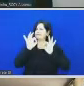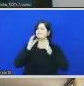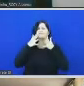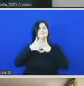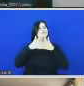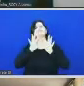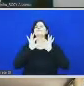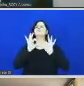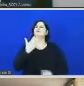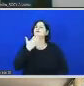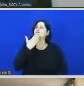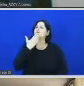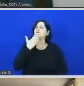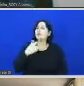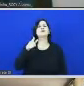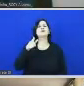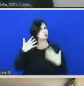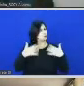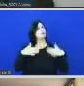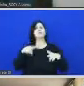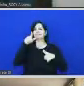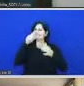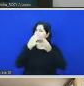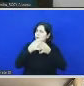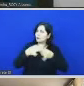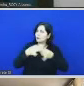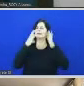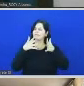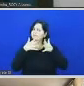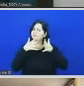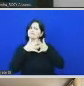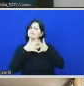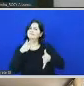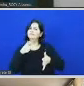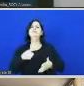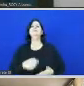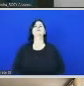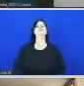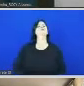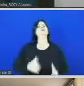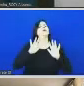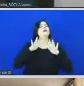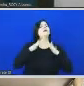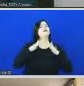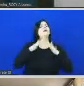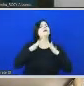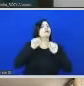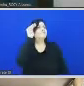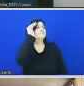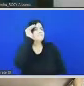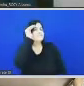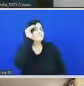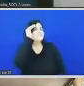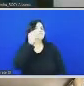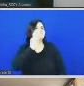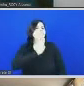of trusting and listening to women's organizations and responding to what they need, giving them funding directly rather than going through intermediaries